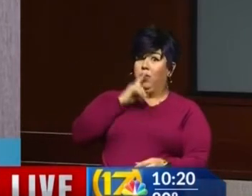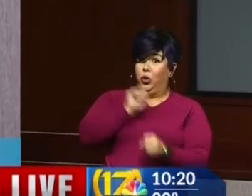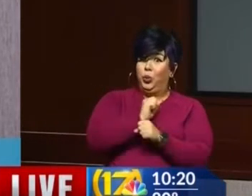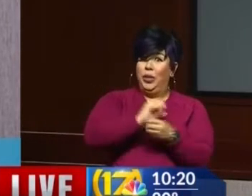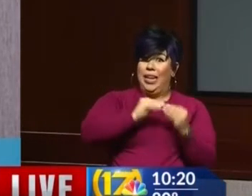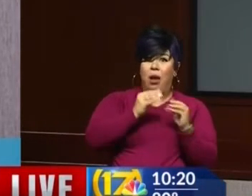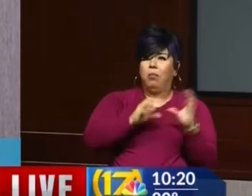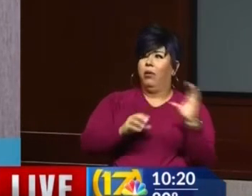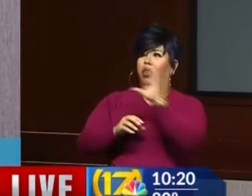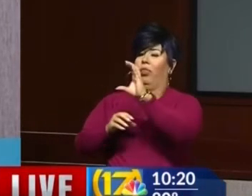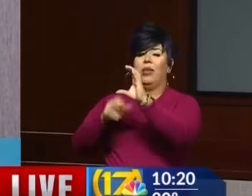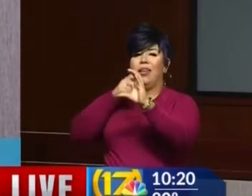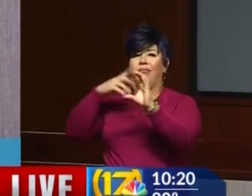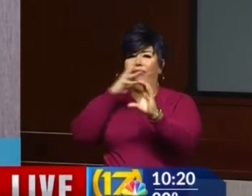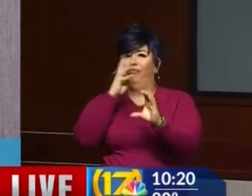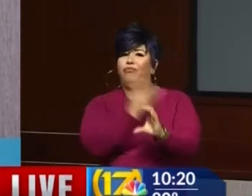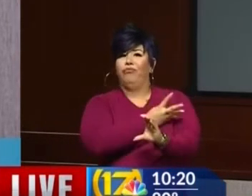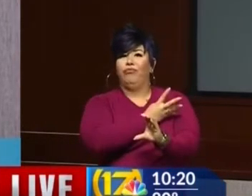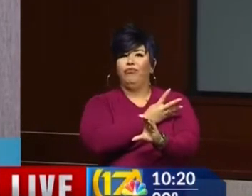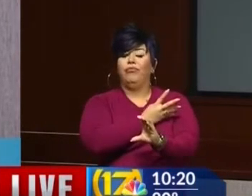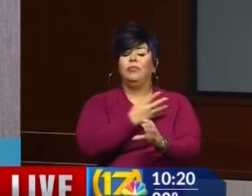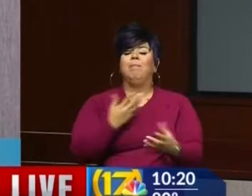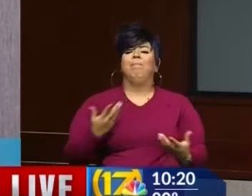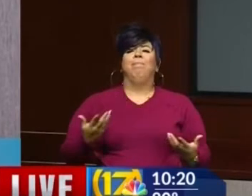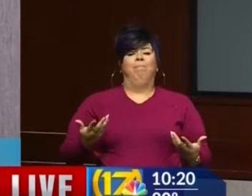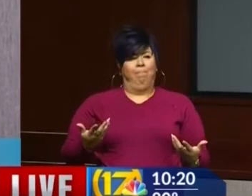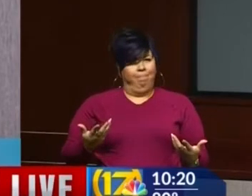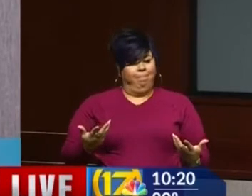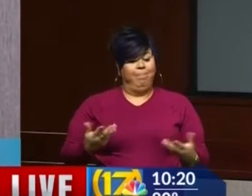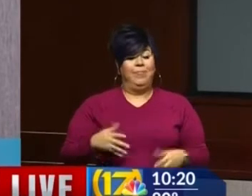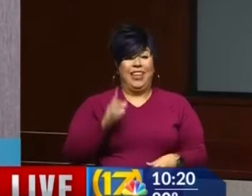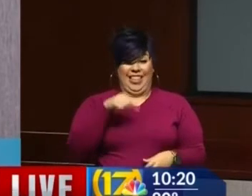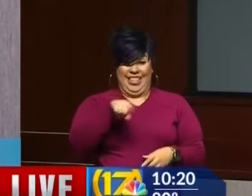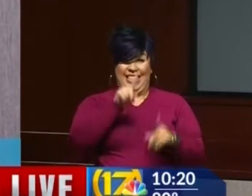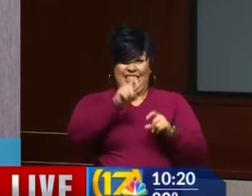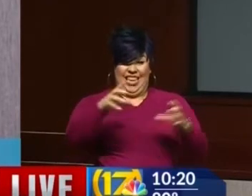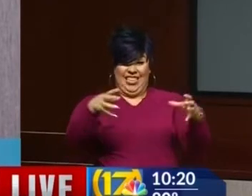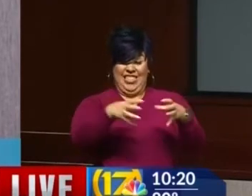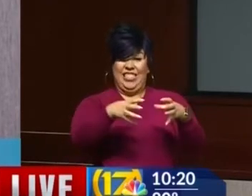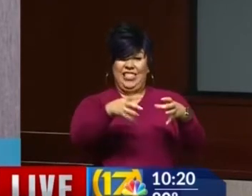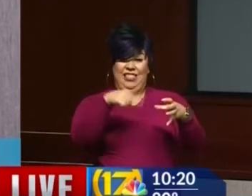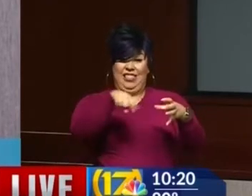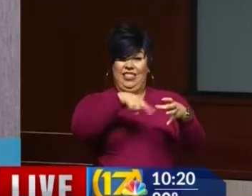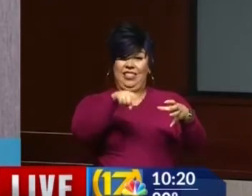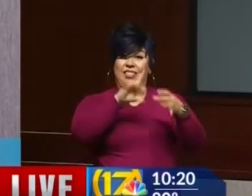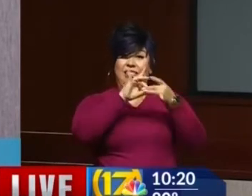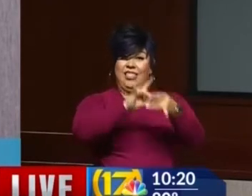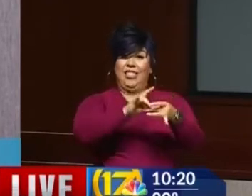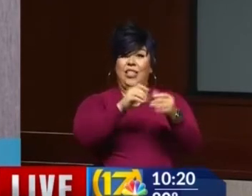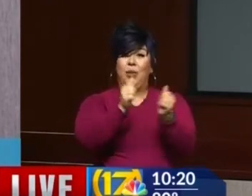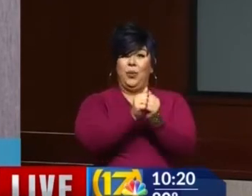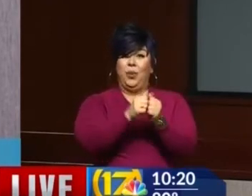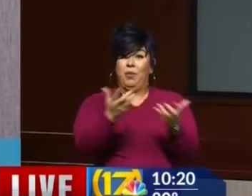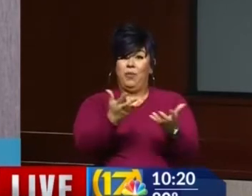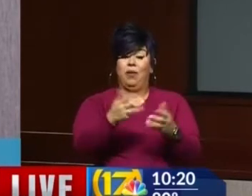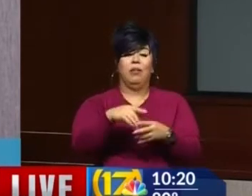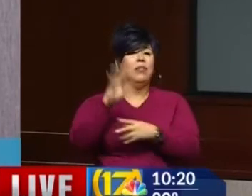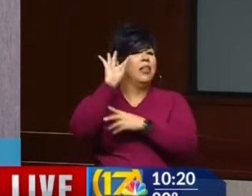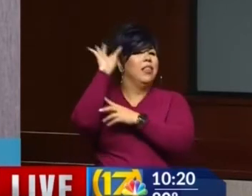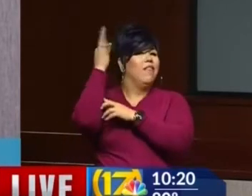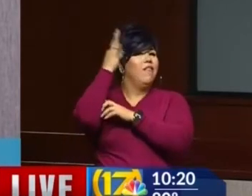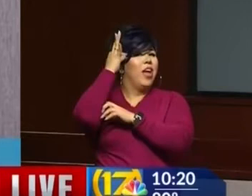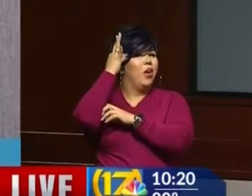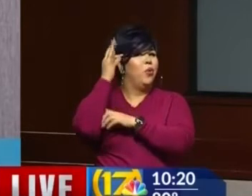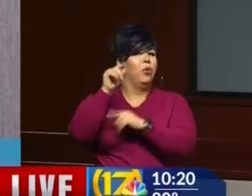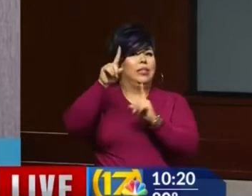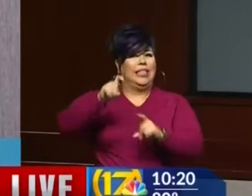overall testing numbers by the state. These tests are associated with the federal